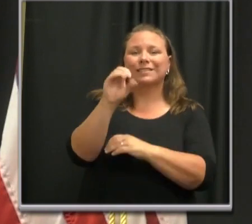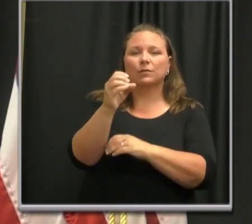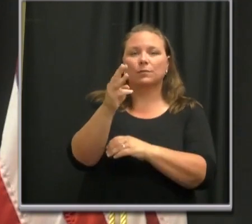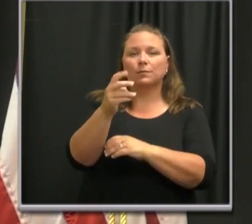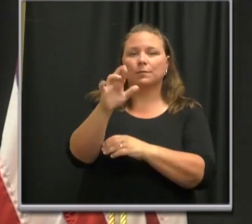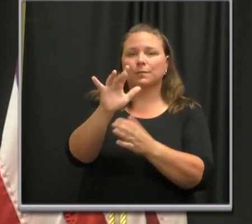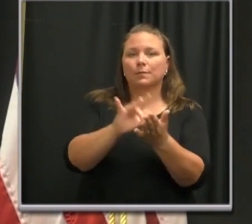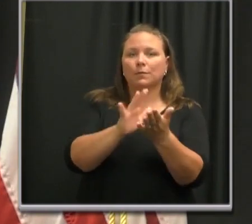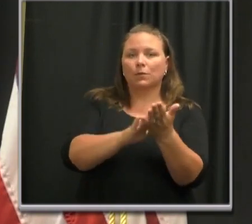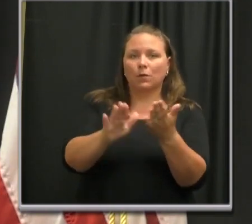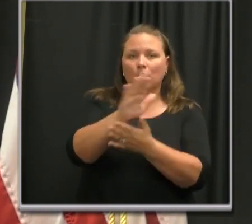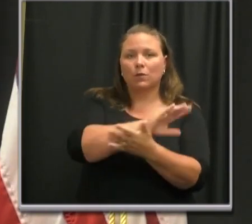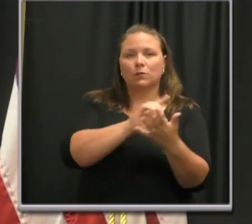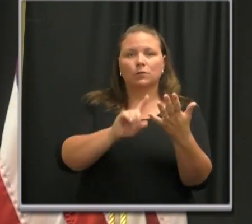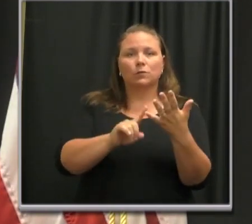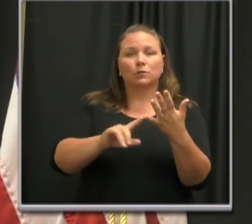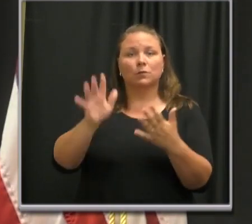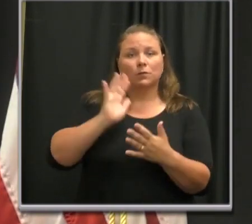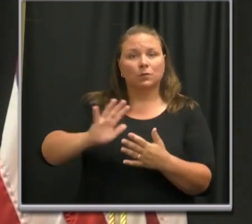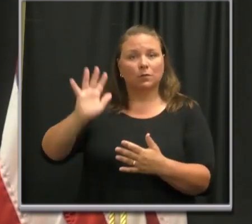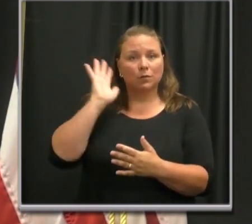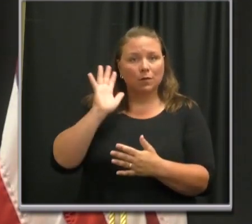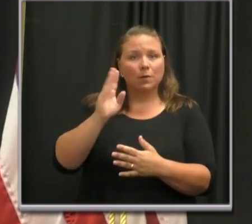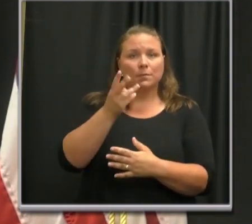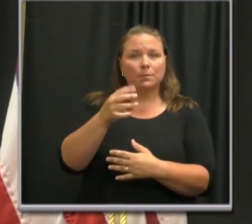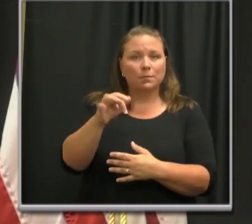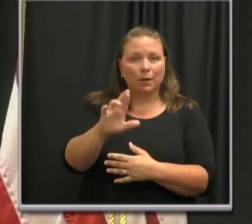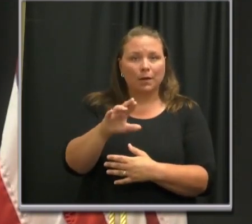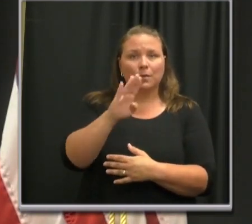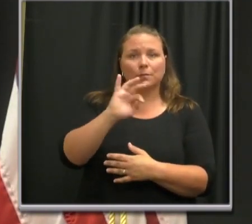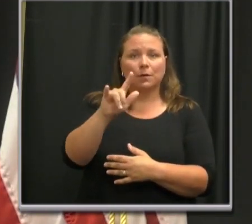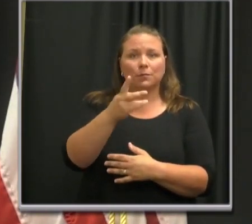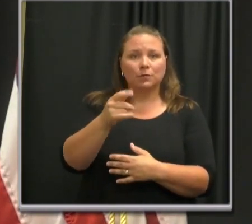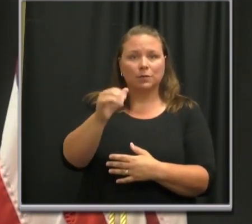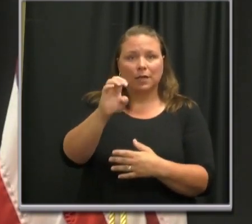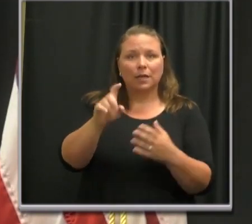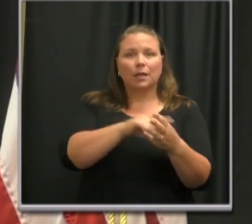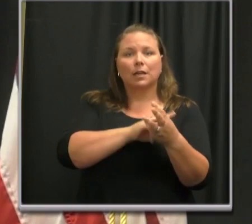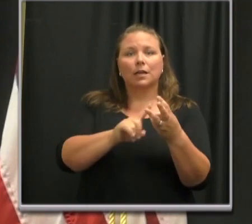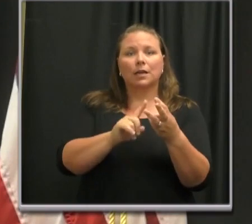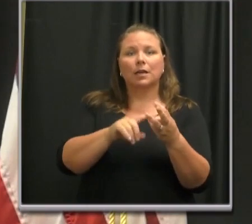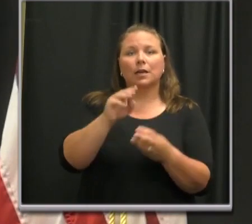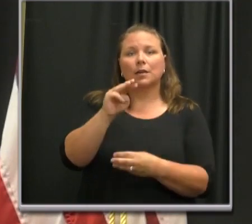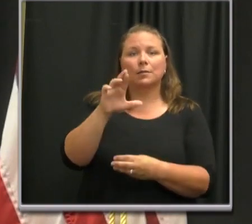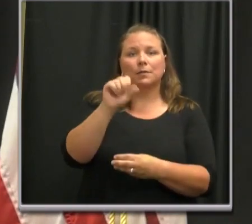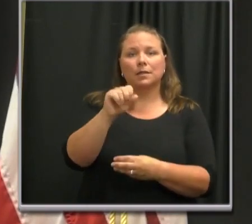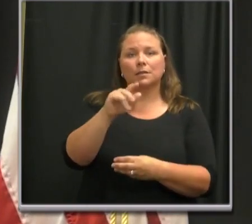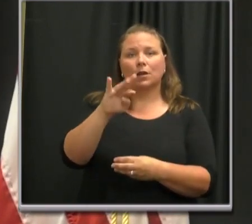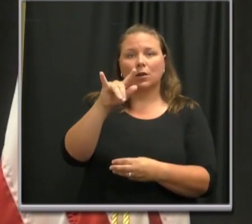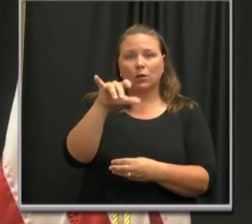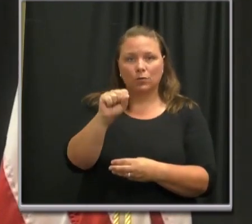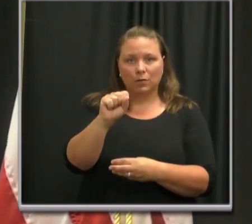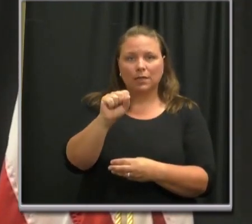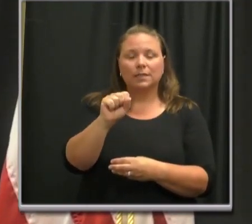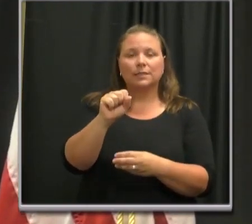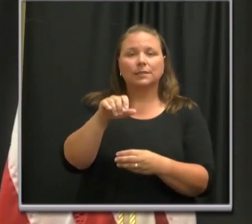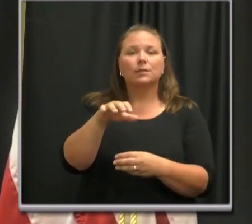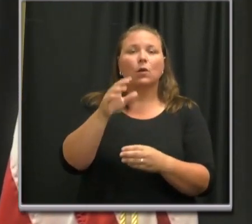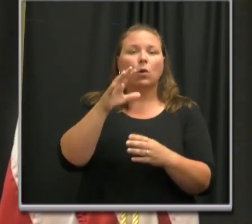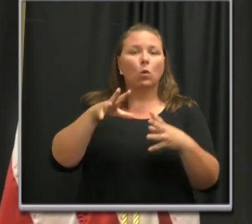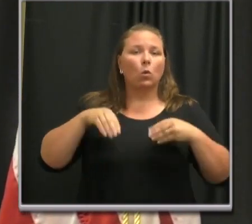College, former Nashville Mayor Bill Purcell, and Ms. Andre Prince-Jeffries, founder and owner of Prince's Hot Chicken,